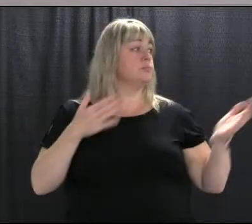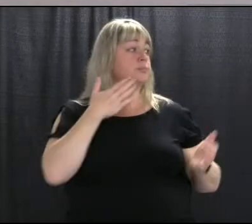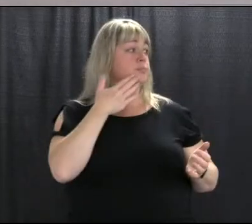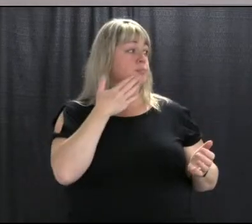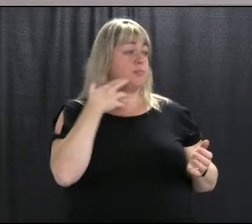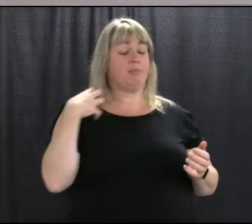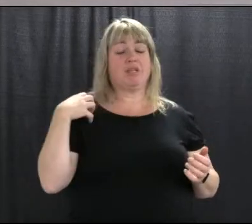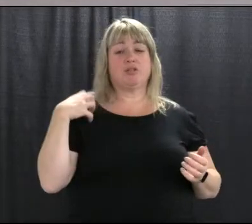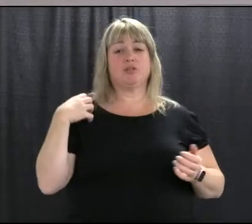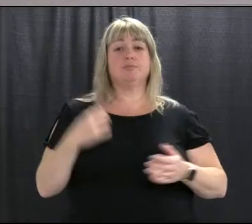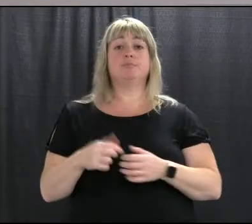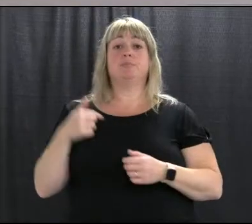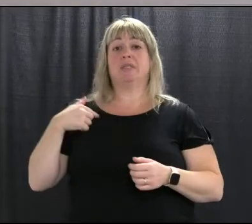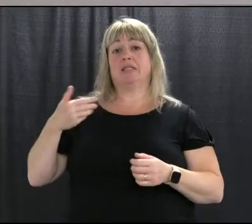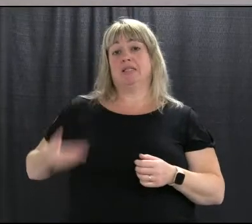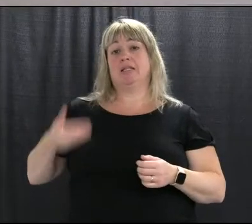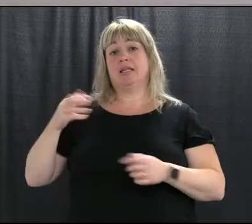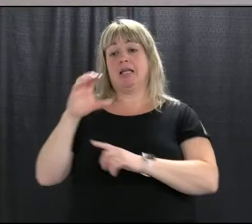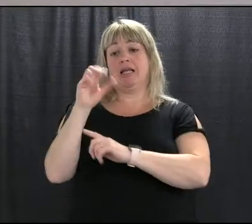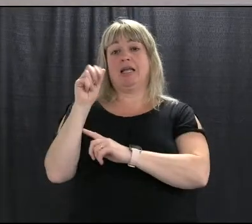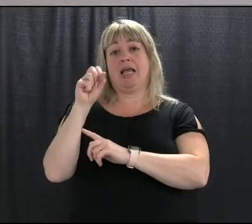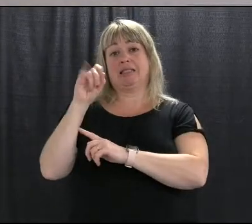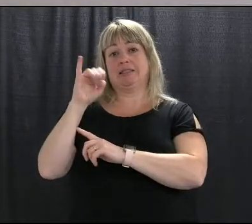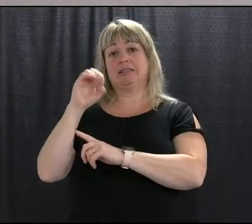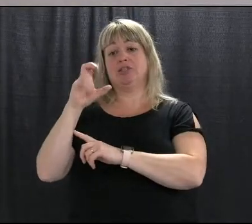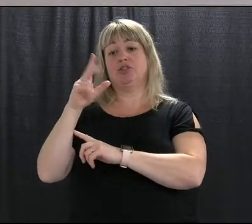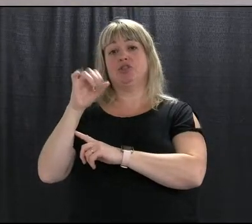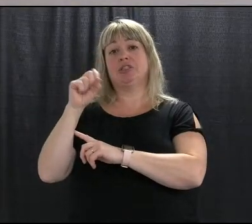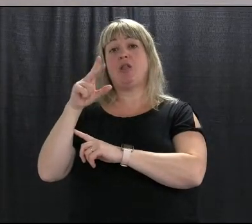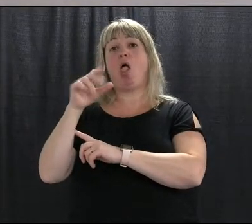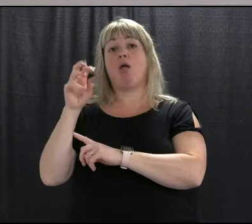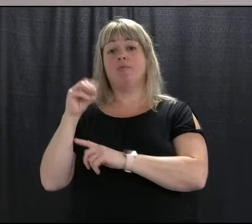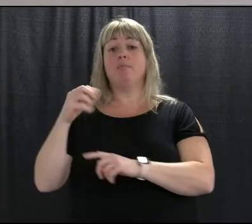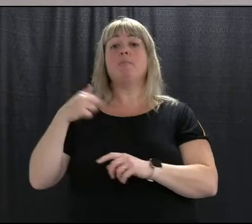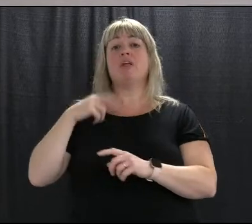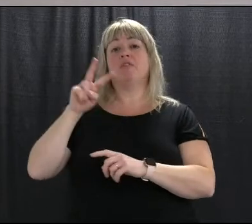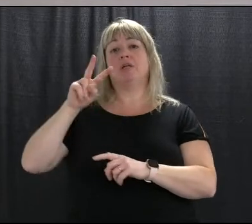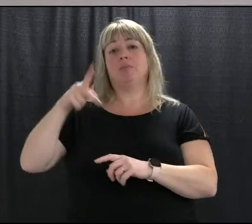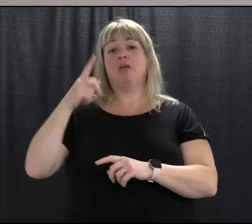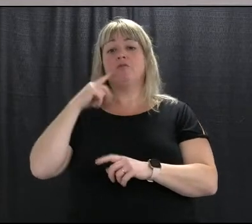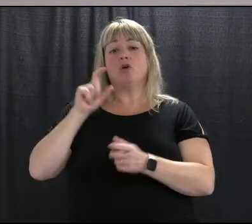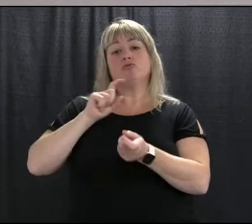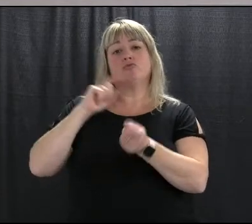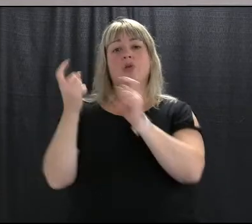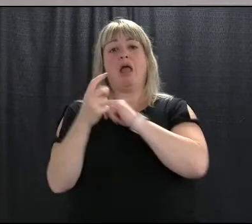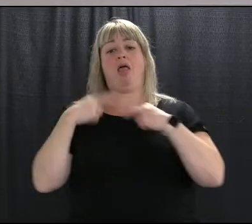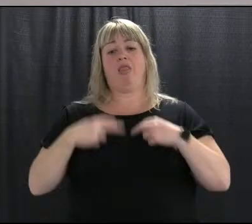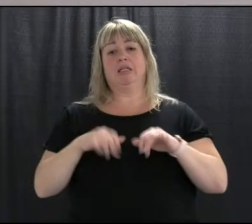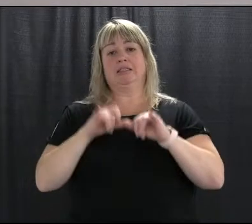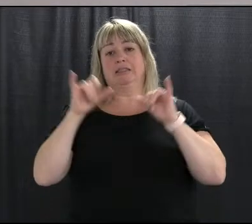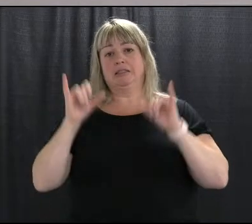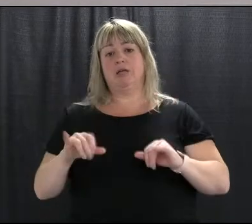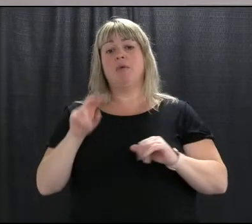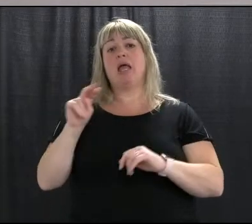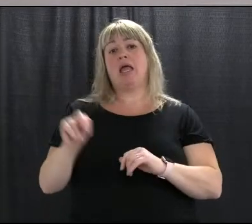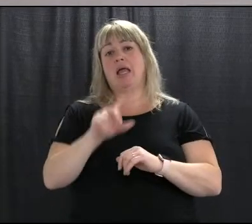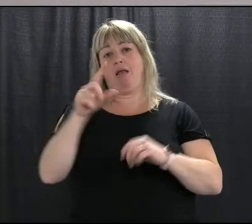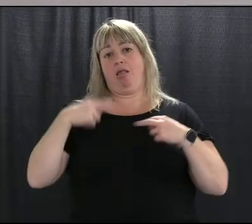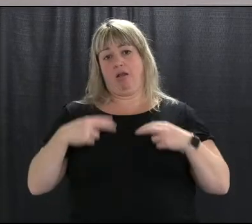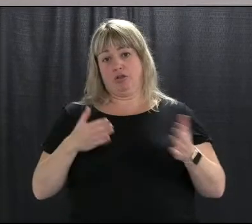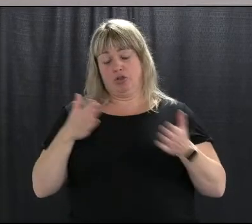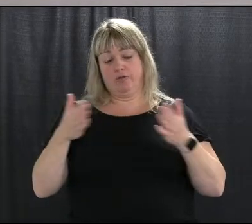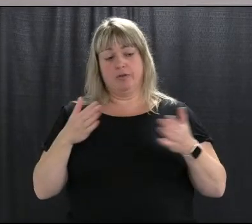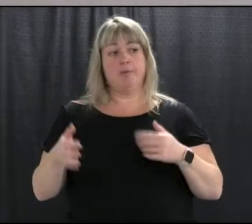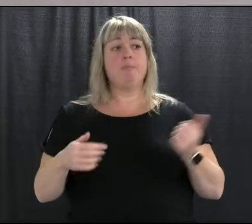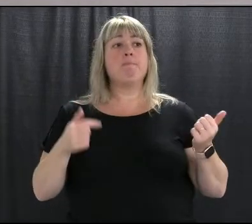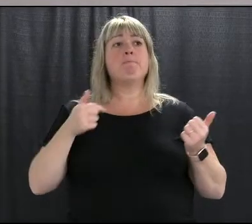Minister. My name is Cassie Chisholm. I am Vice President Transformation Health Systems with Newfoundland and Labrador Health Services,